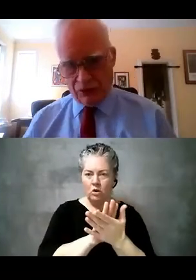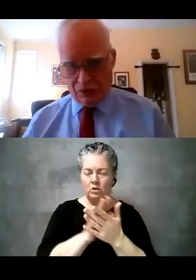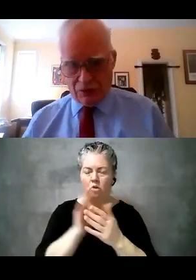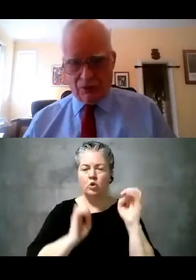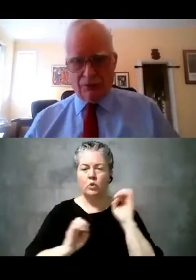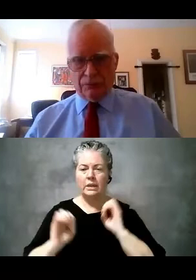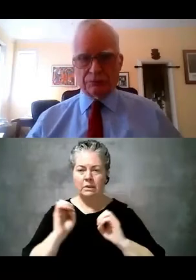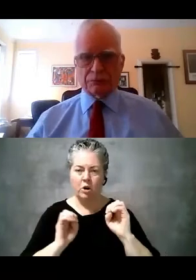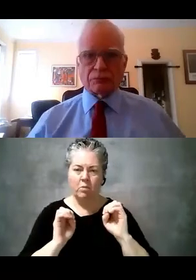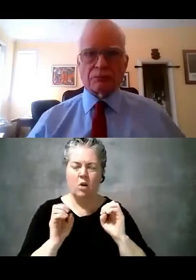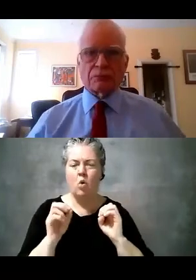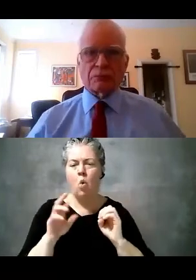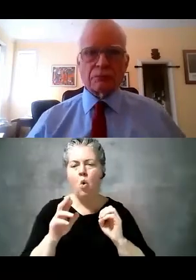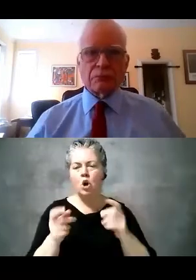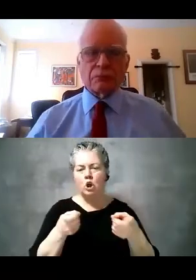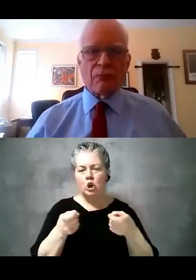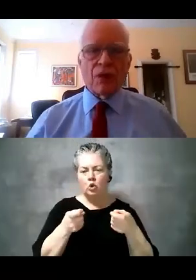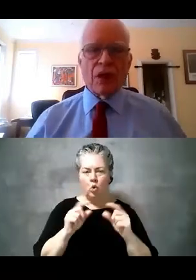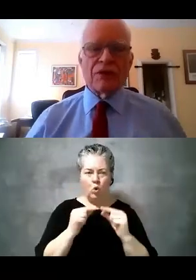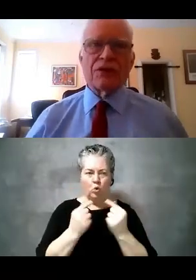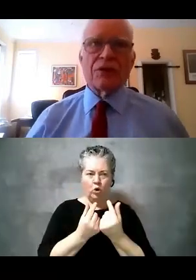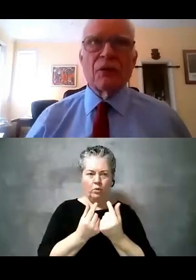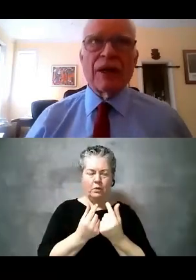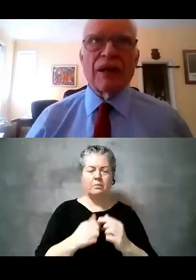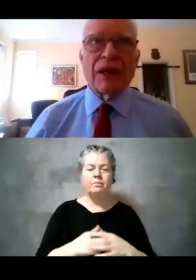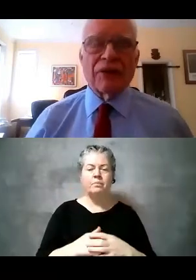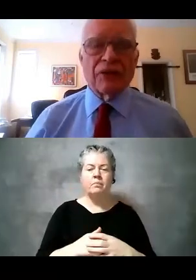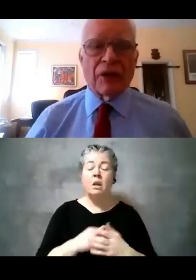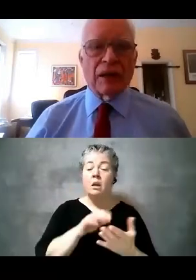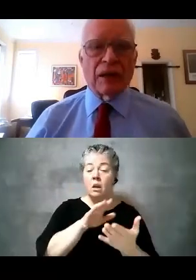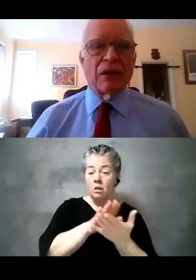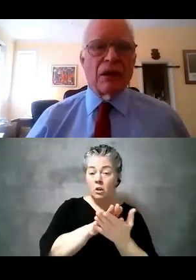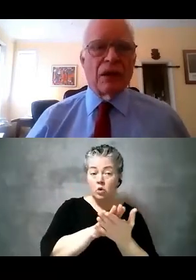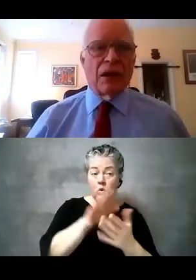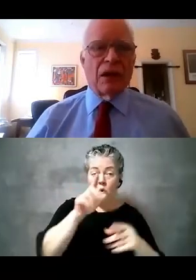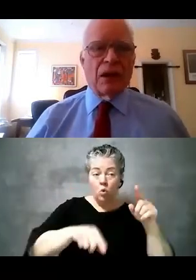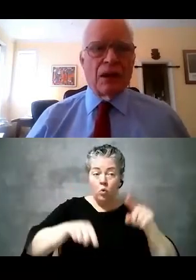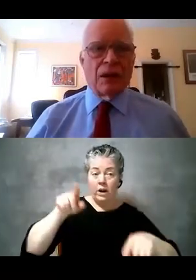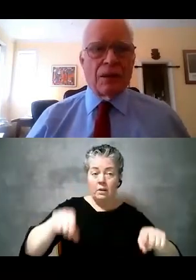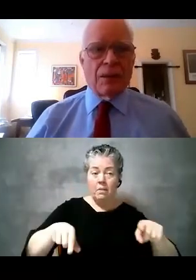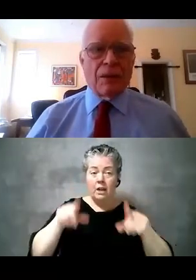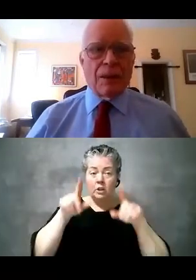or the control group. The school randomized trial.